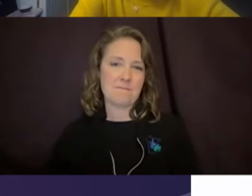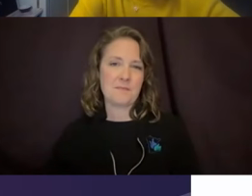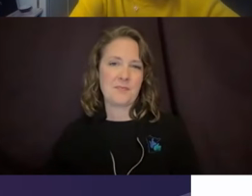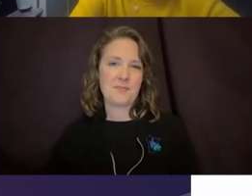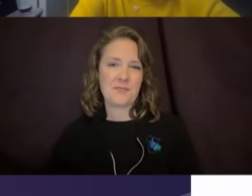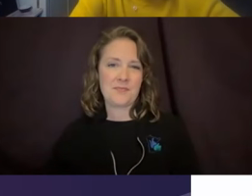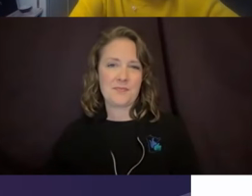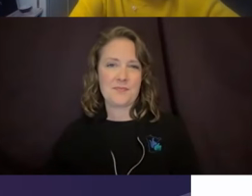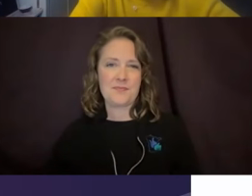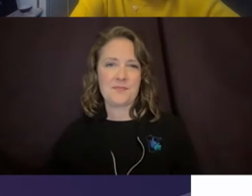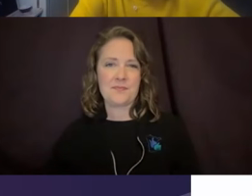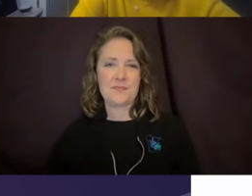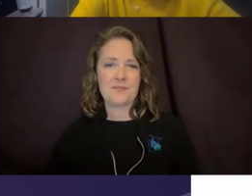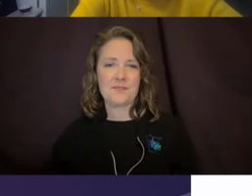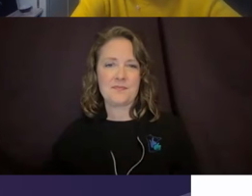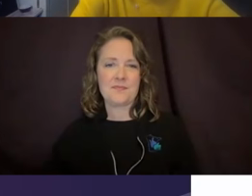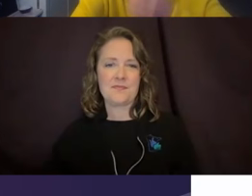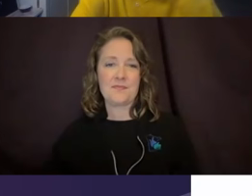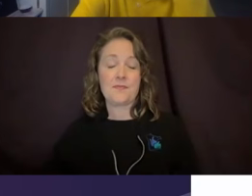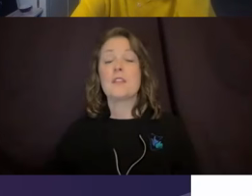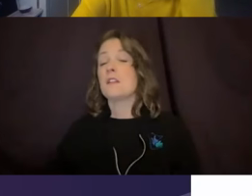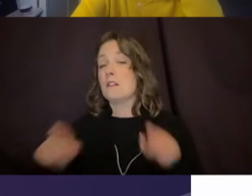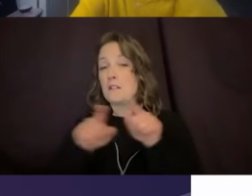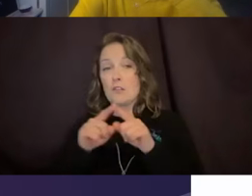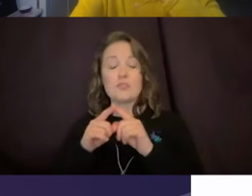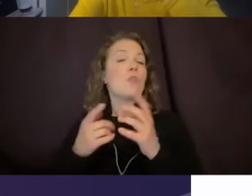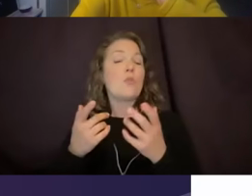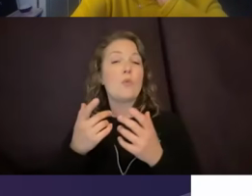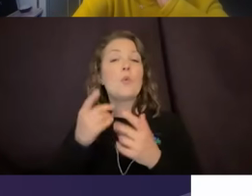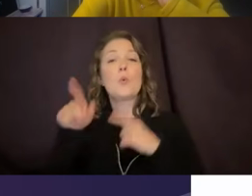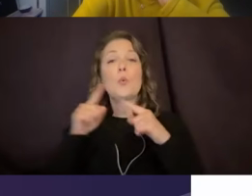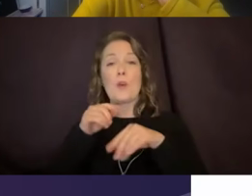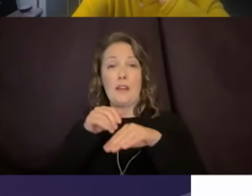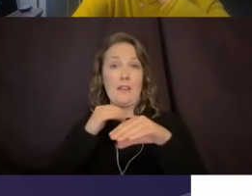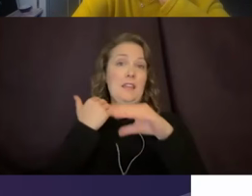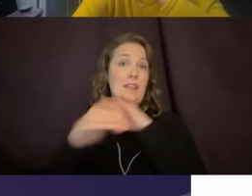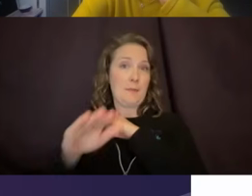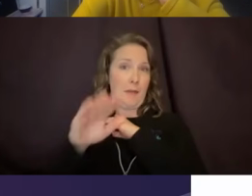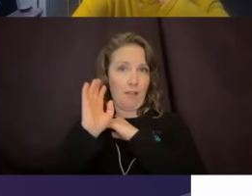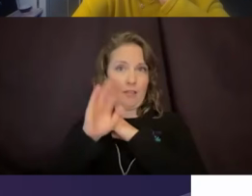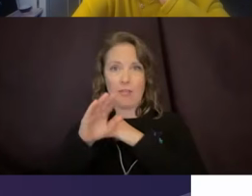there are, and all of these are hyperlinked too. So you can click on the links once you get the slides.